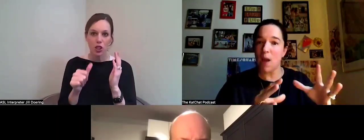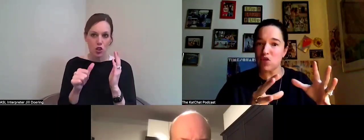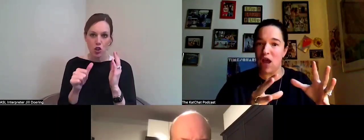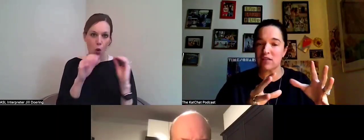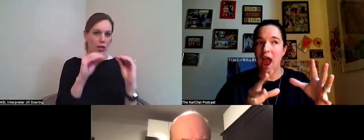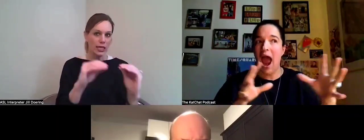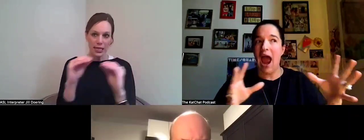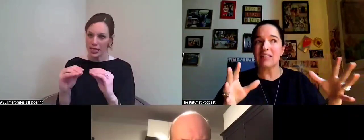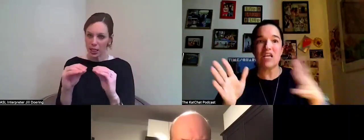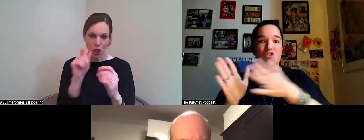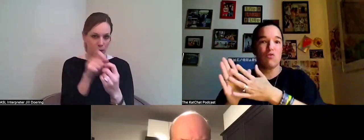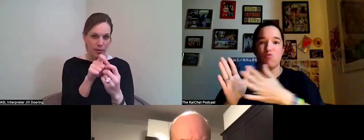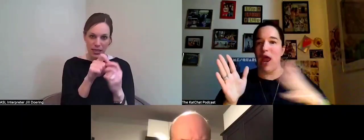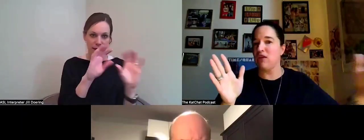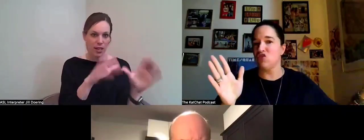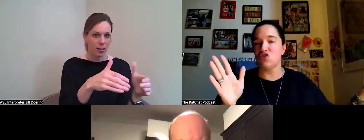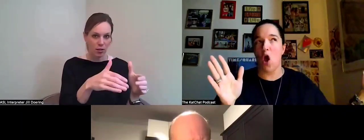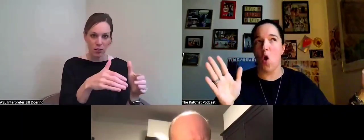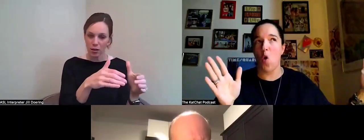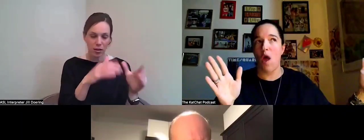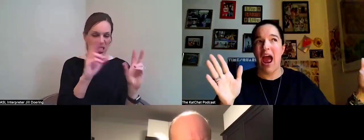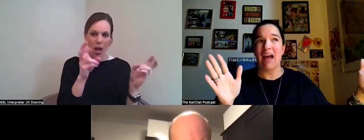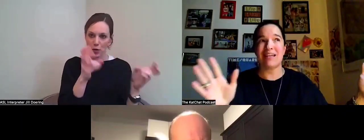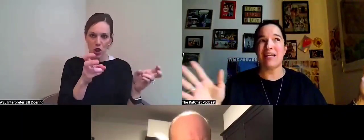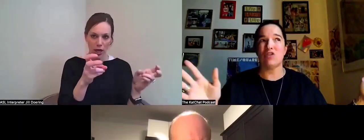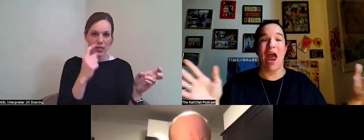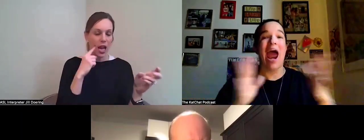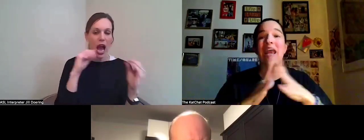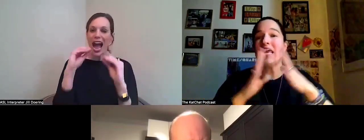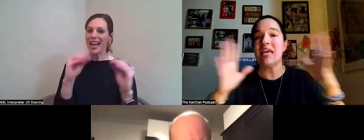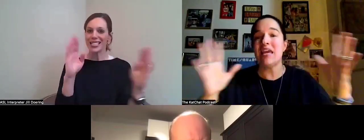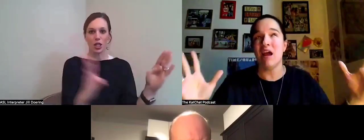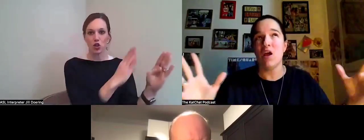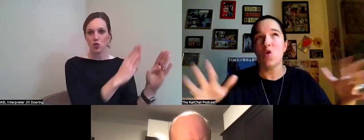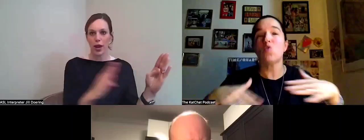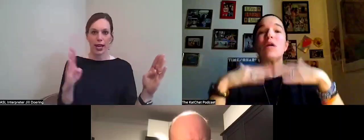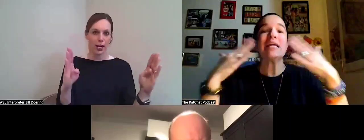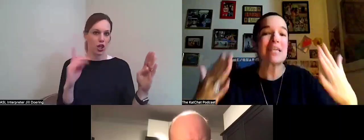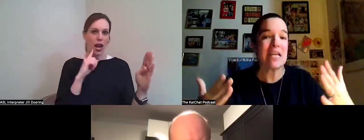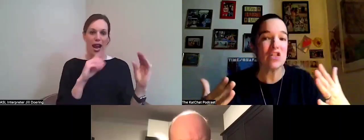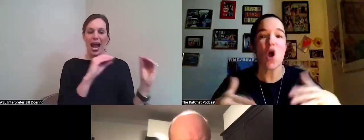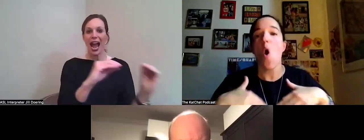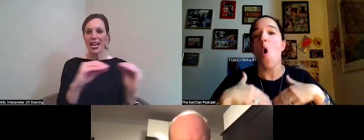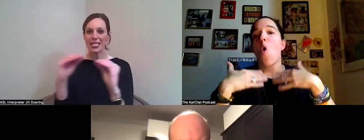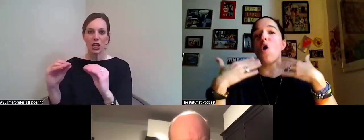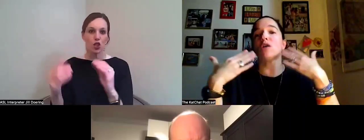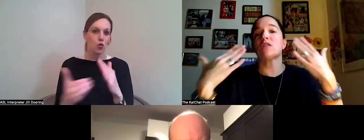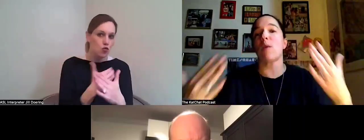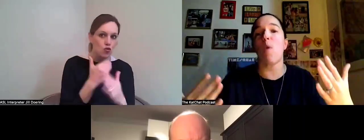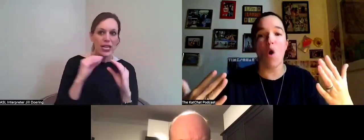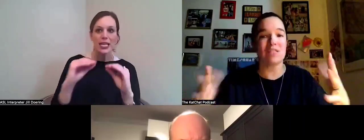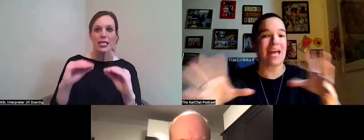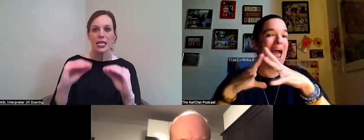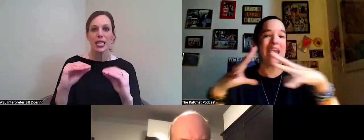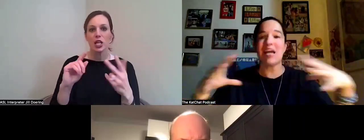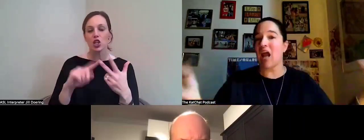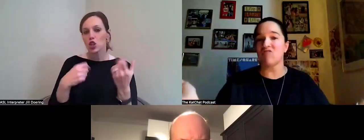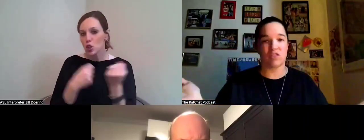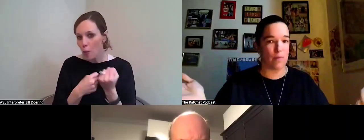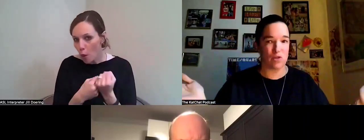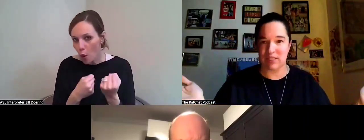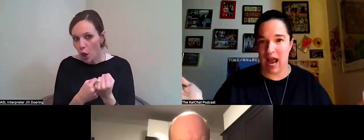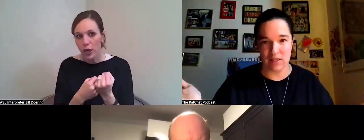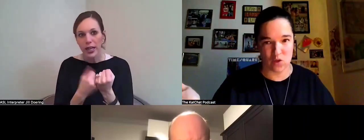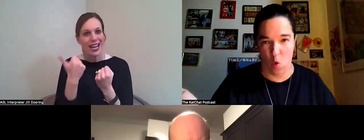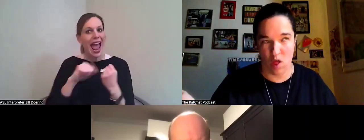specific subject. I teach range, so I teach any, we teach or support in any kind